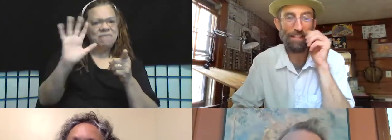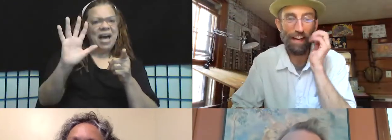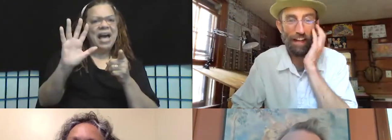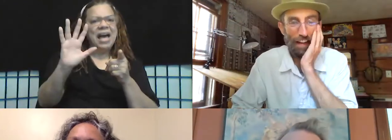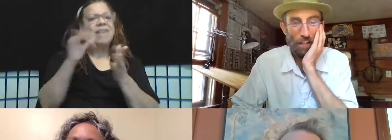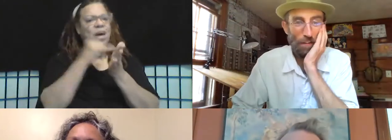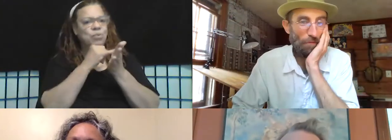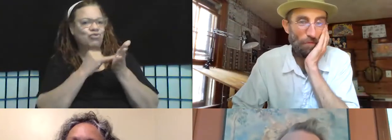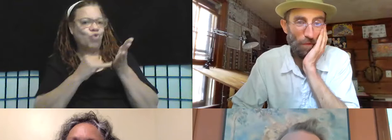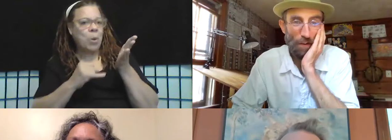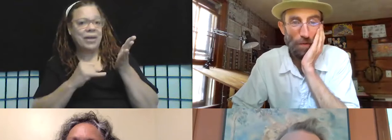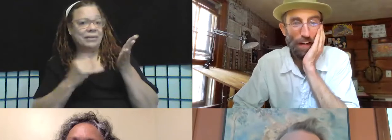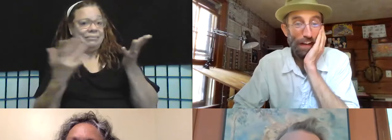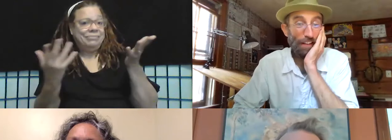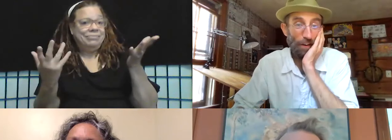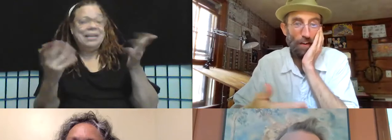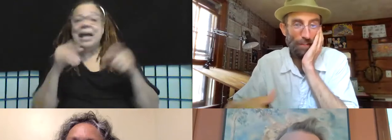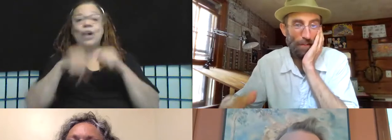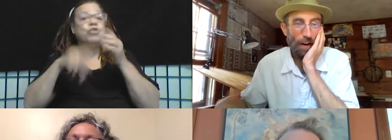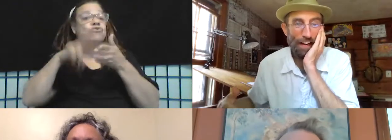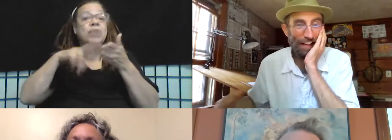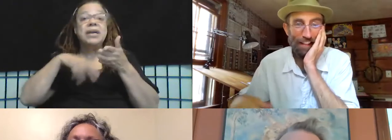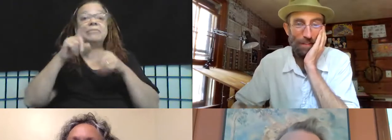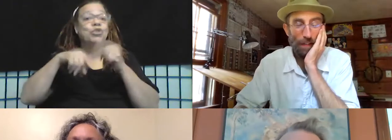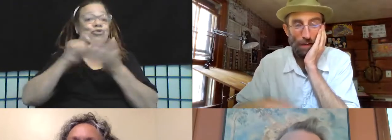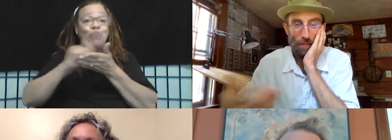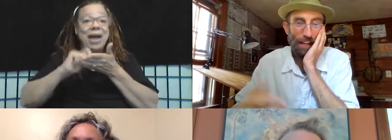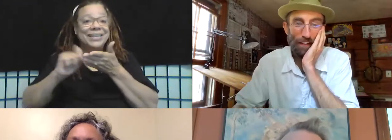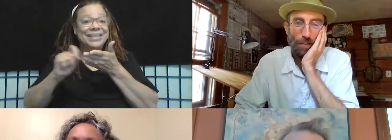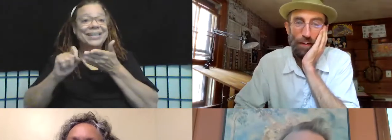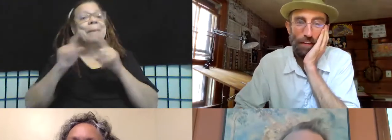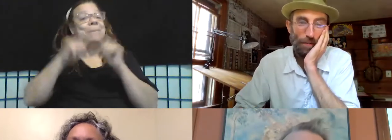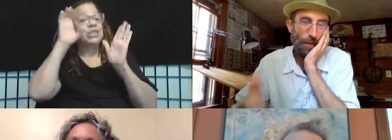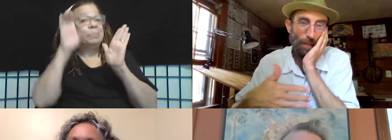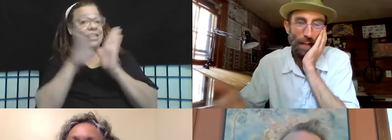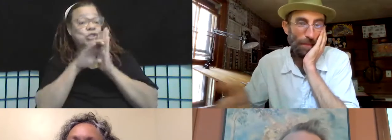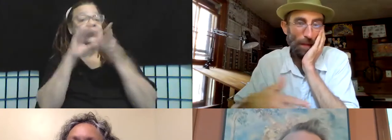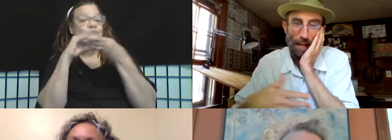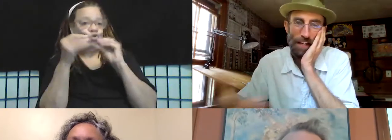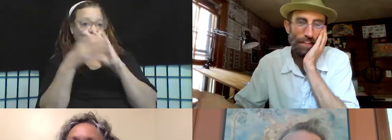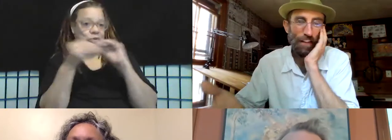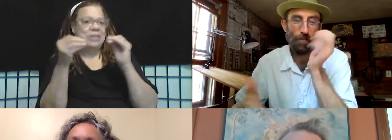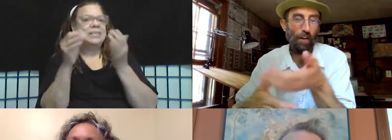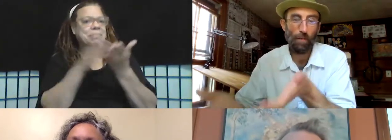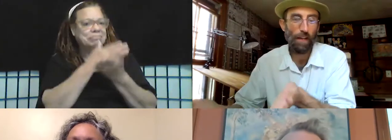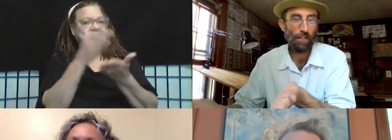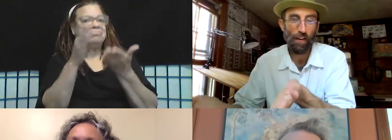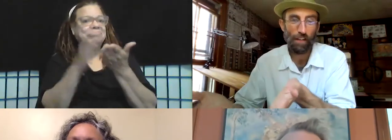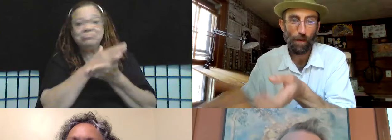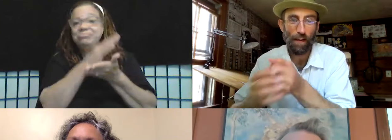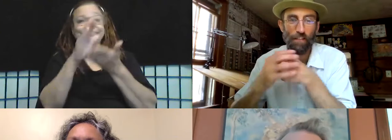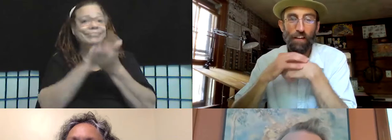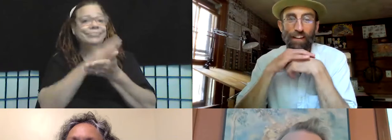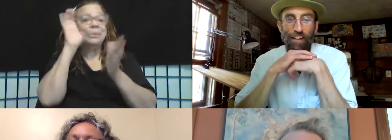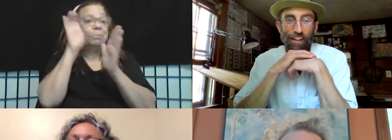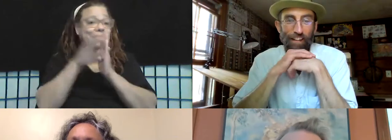in these, and I couldn't read or write yet. So I don't have any writing in these, but I was making stories. I was going page by page and drawing a picture on